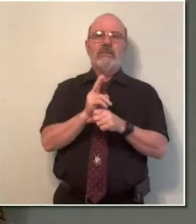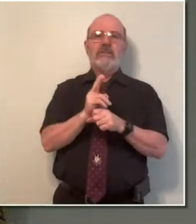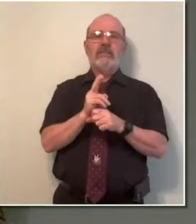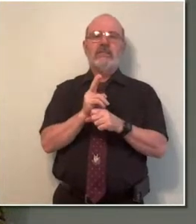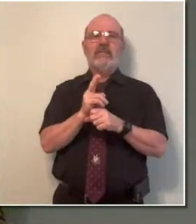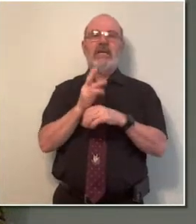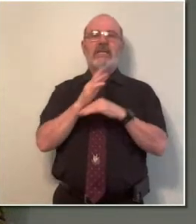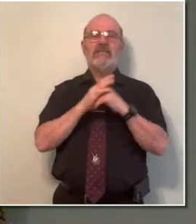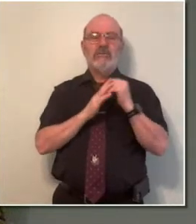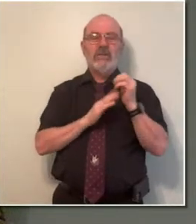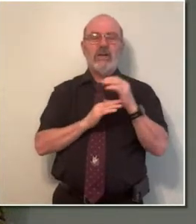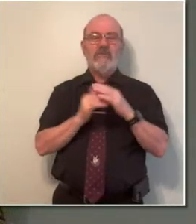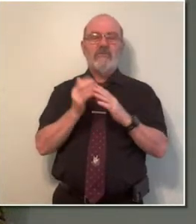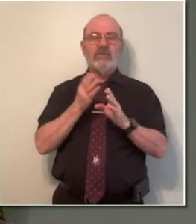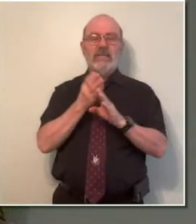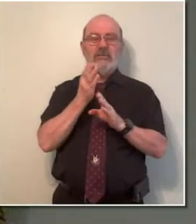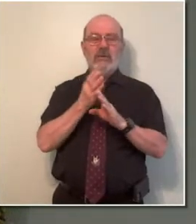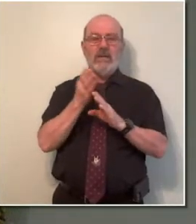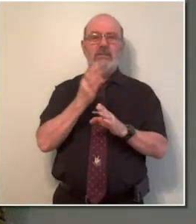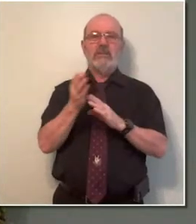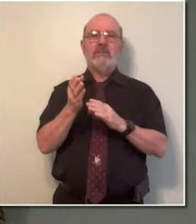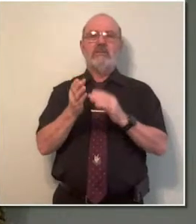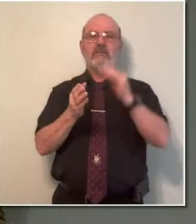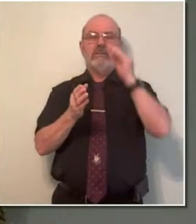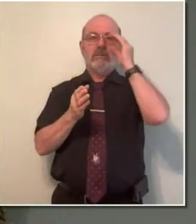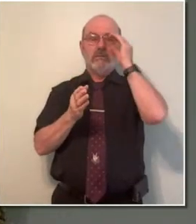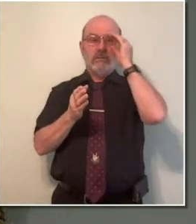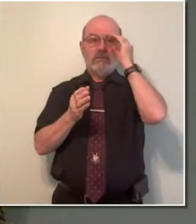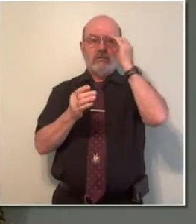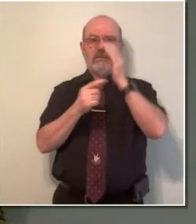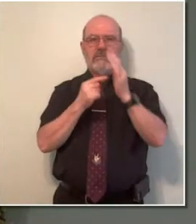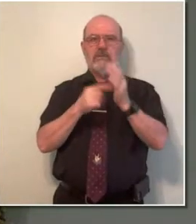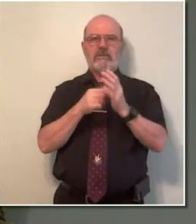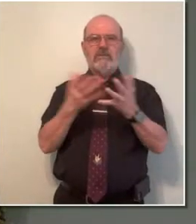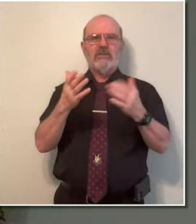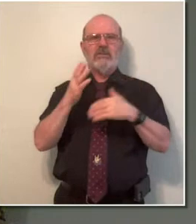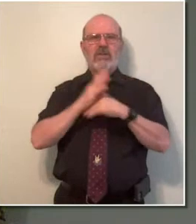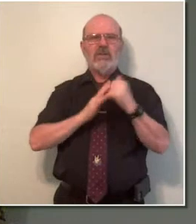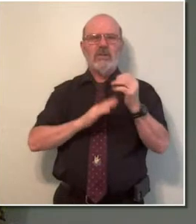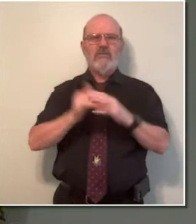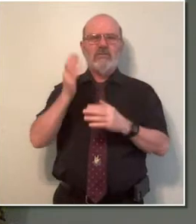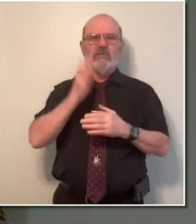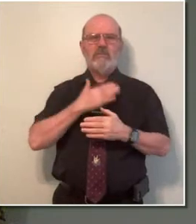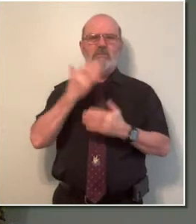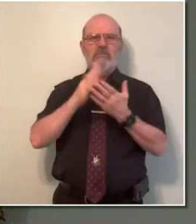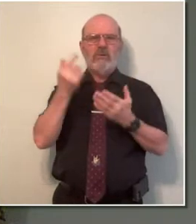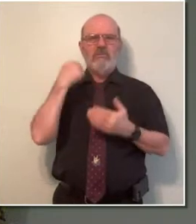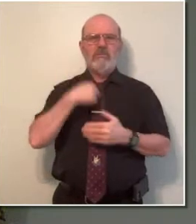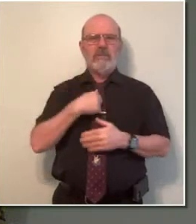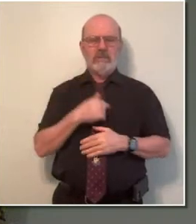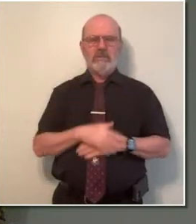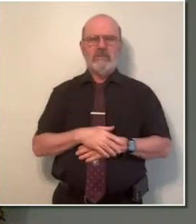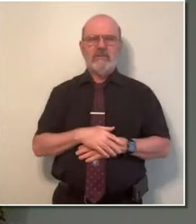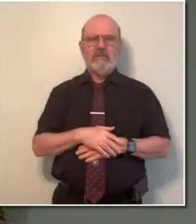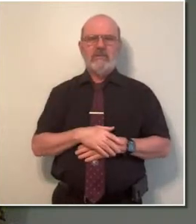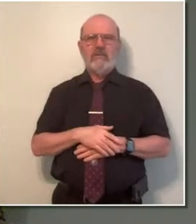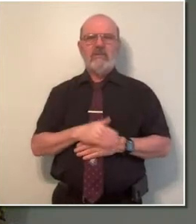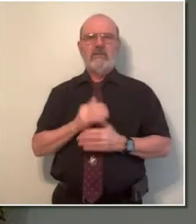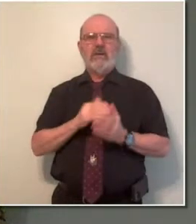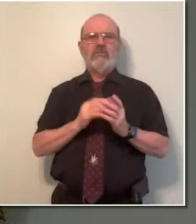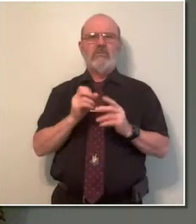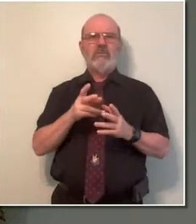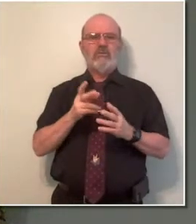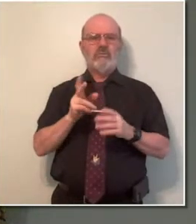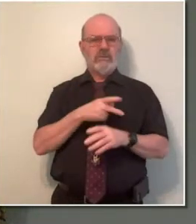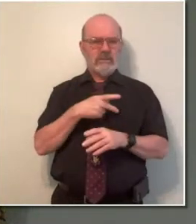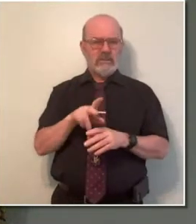and direction. There are times when this is such a comforting book for me, and I often will go to the Psalms, and if